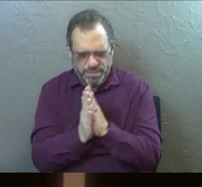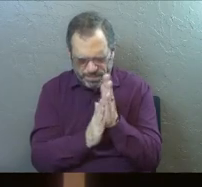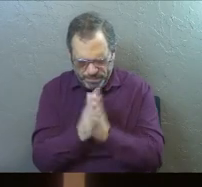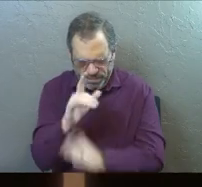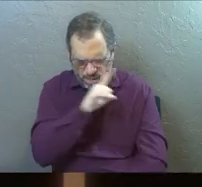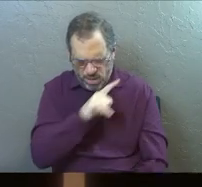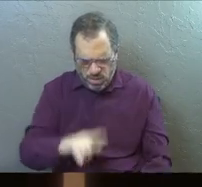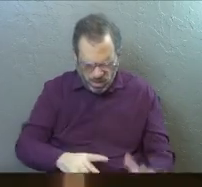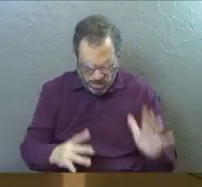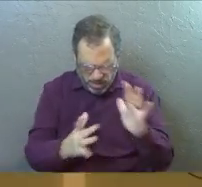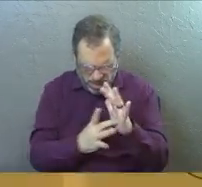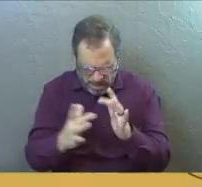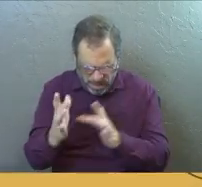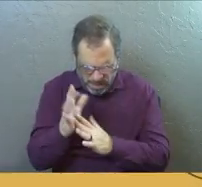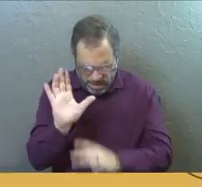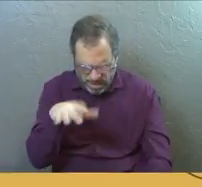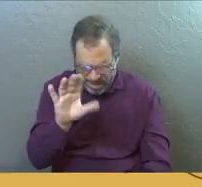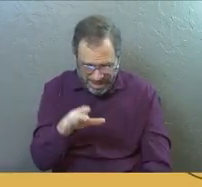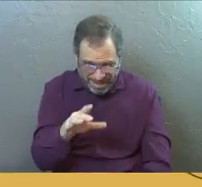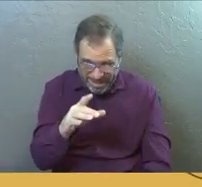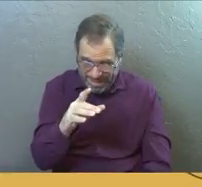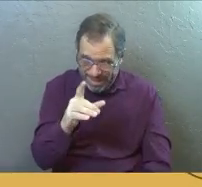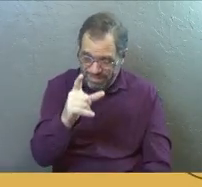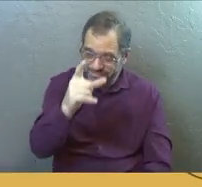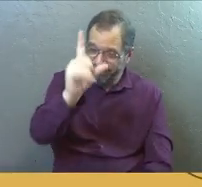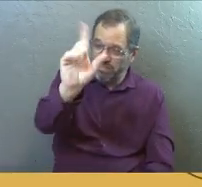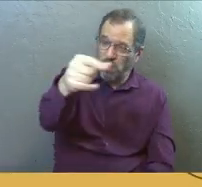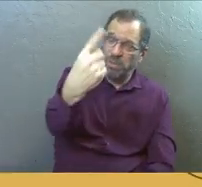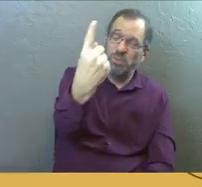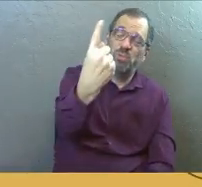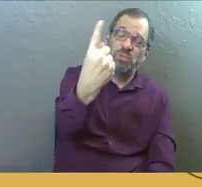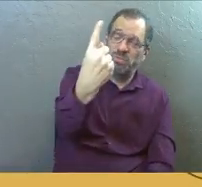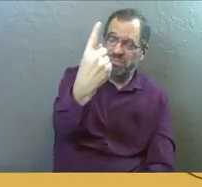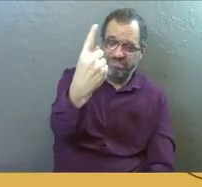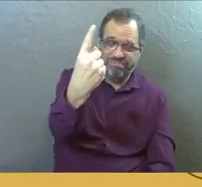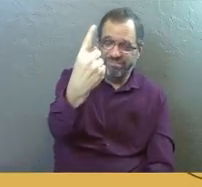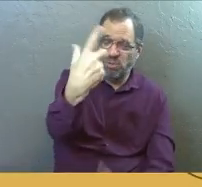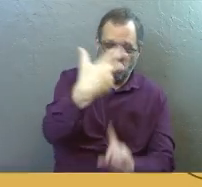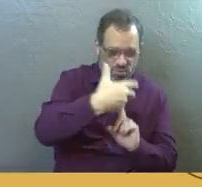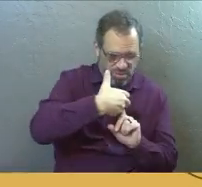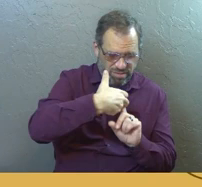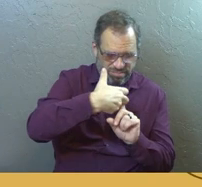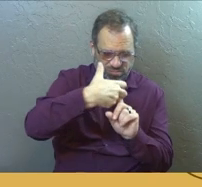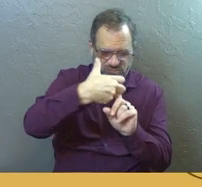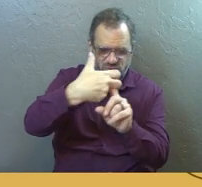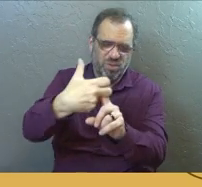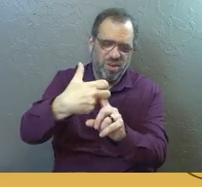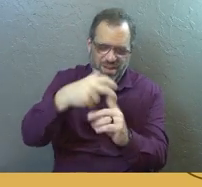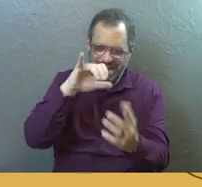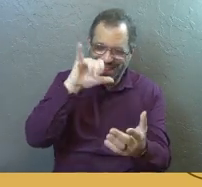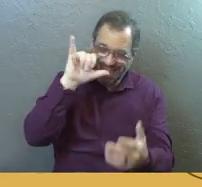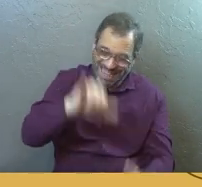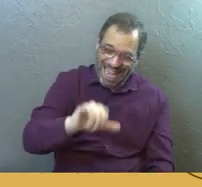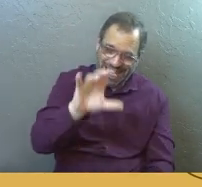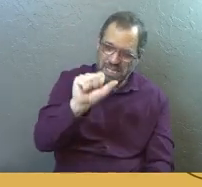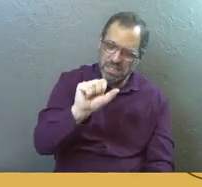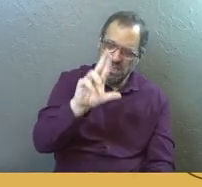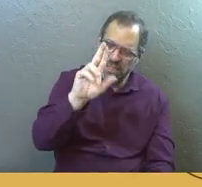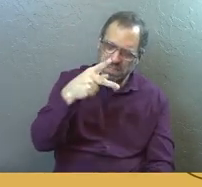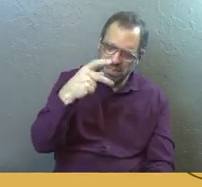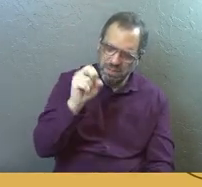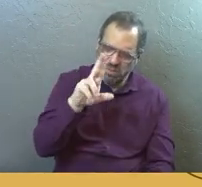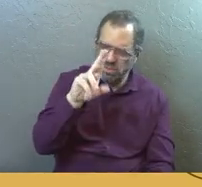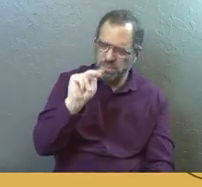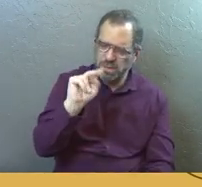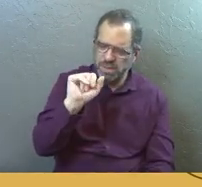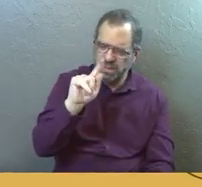Lord Jesus, just... it's only you, God. You're the only one that can draw us, Lord. This is a supernatural work. So, Lord, would